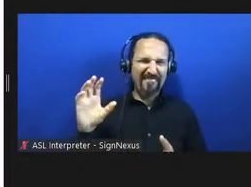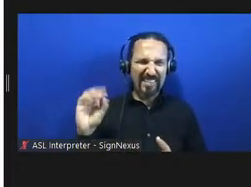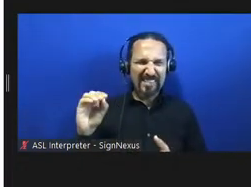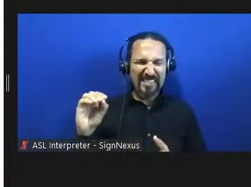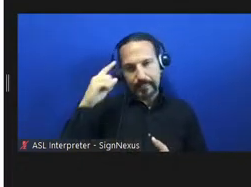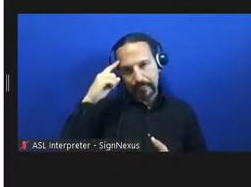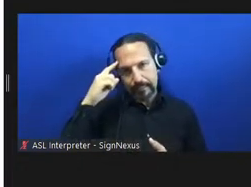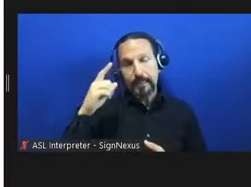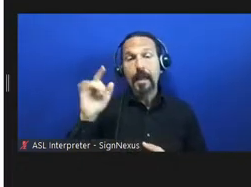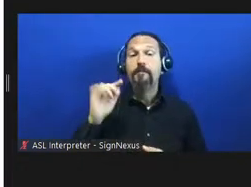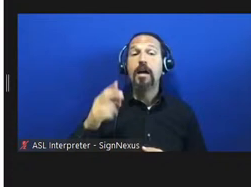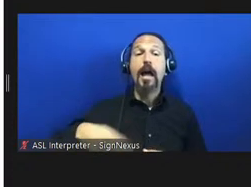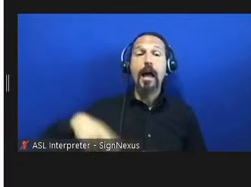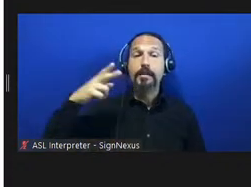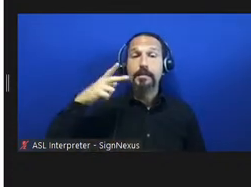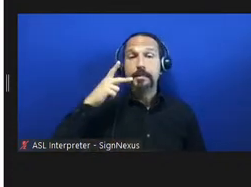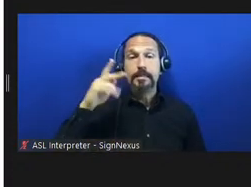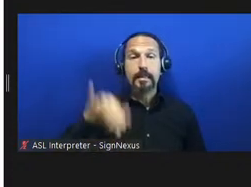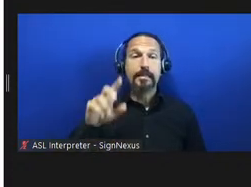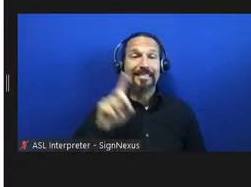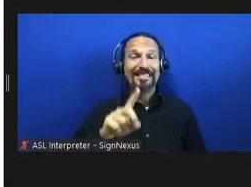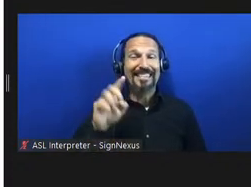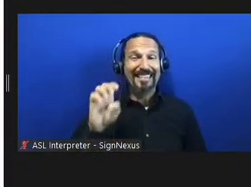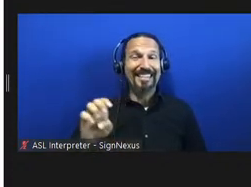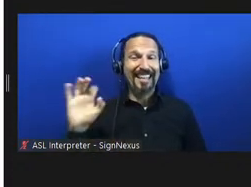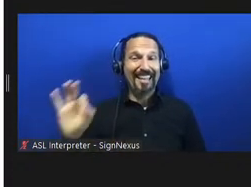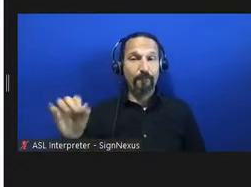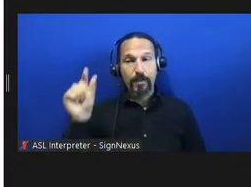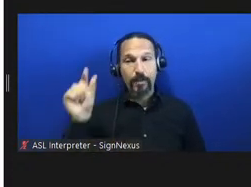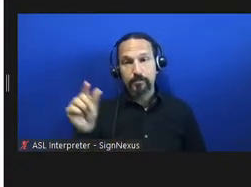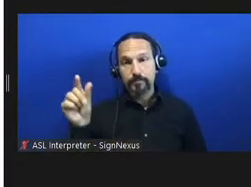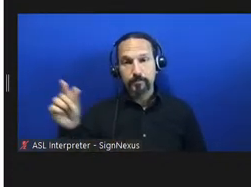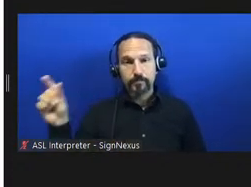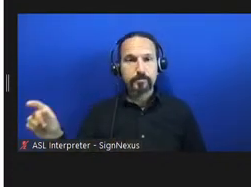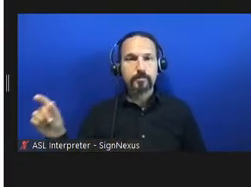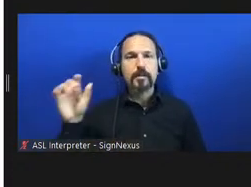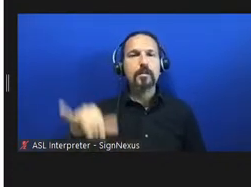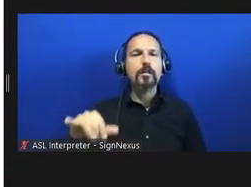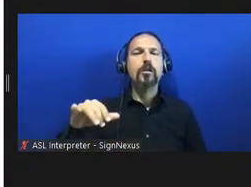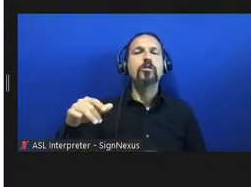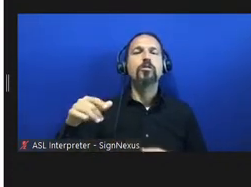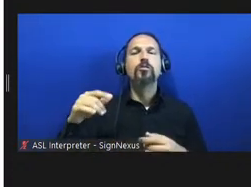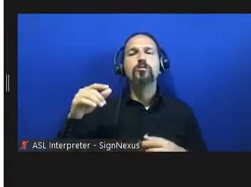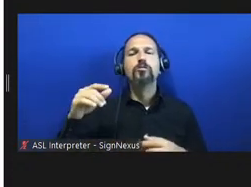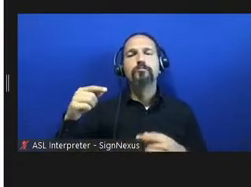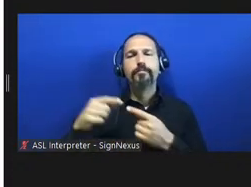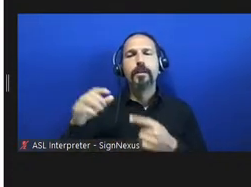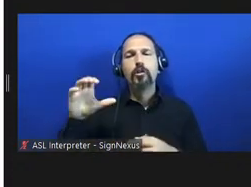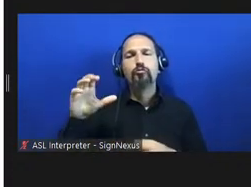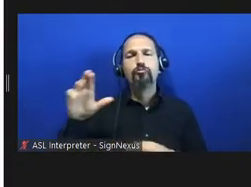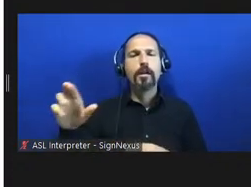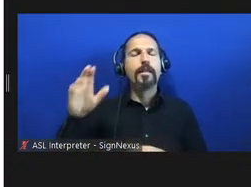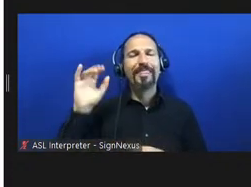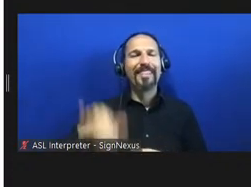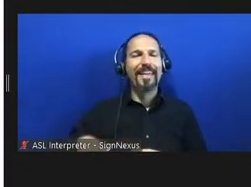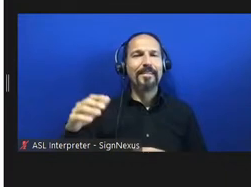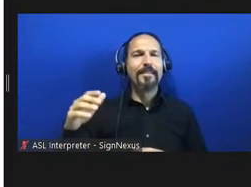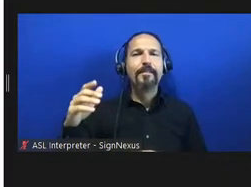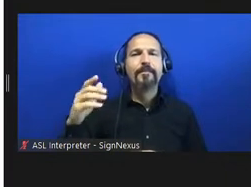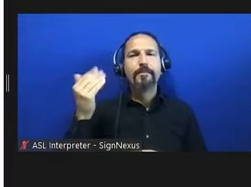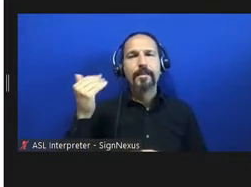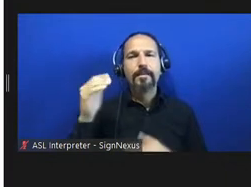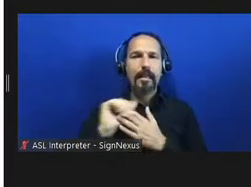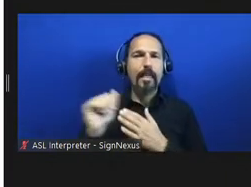they are high as you see in tolling scenarios d e and f the credits are roughly thirteen dollars and this was used for modeling